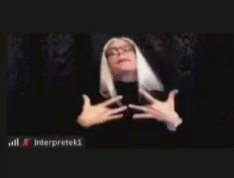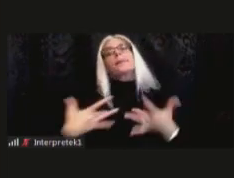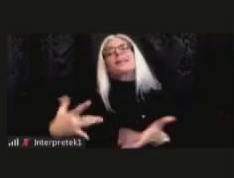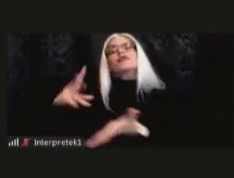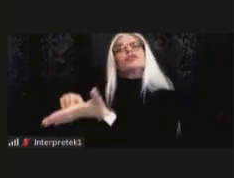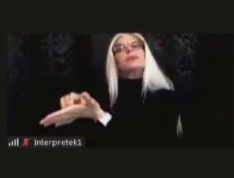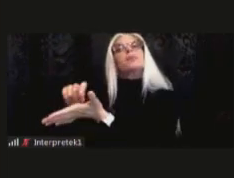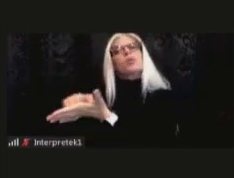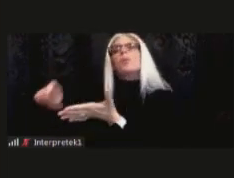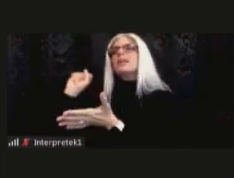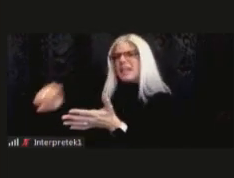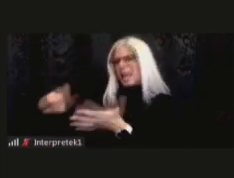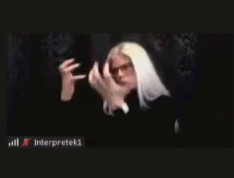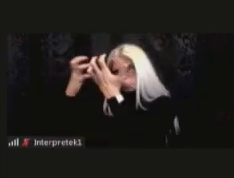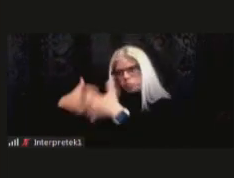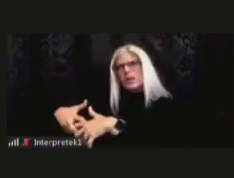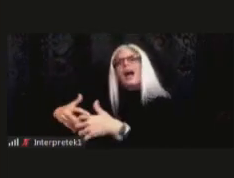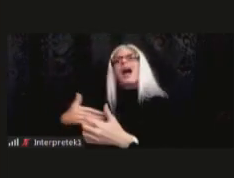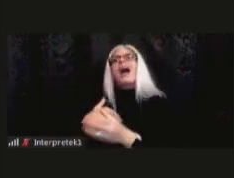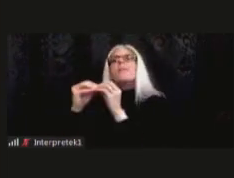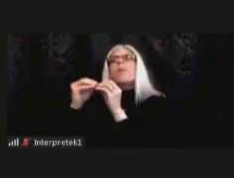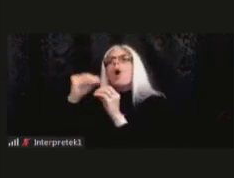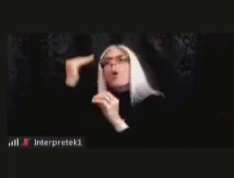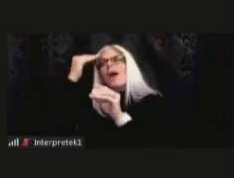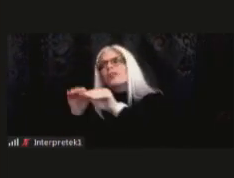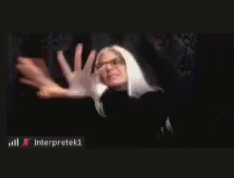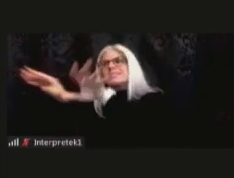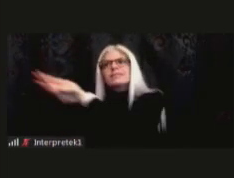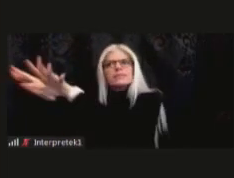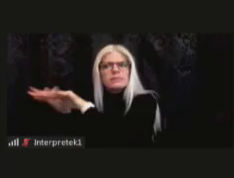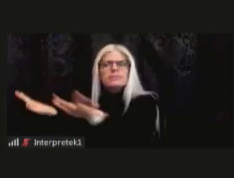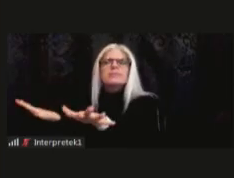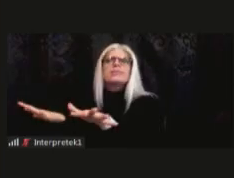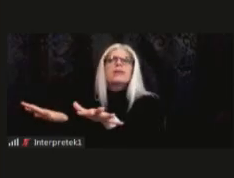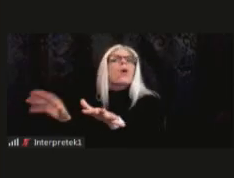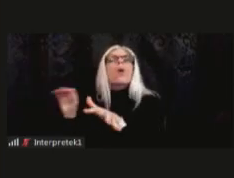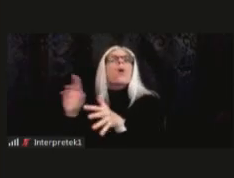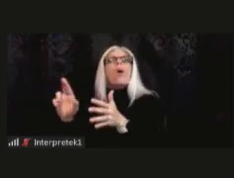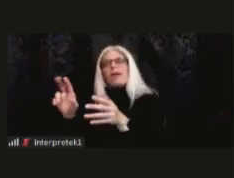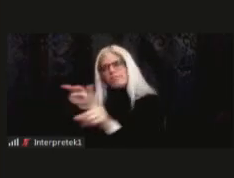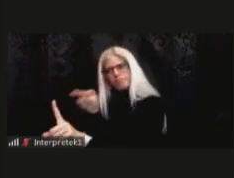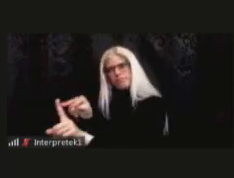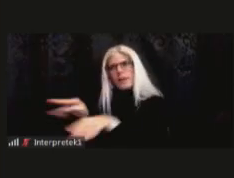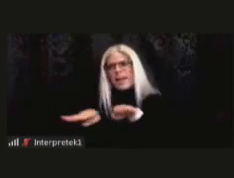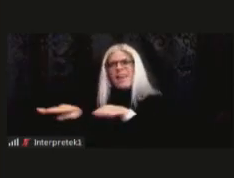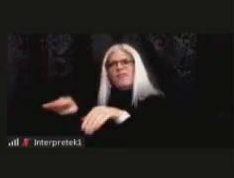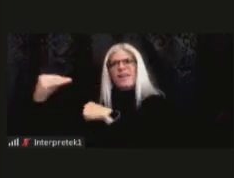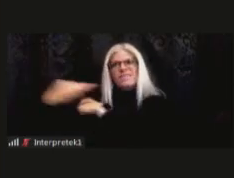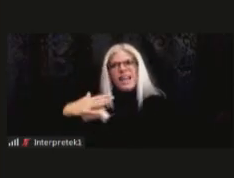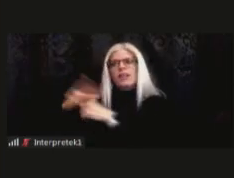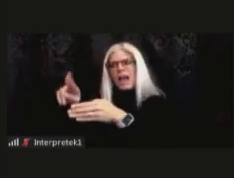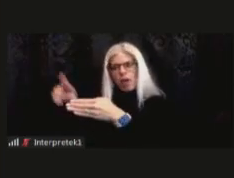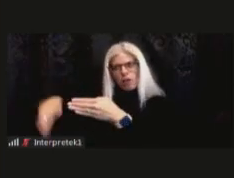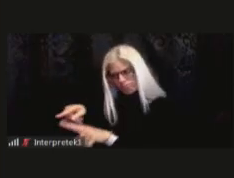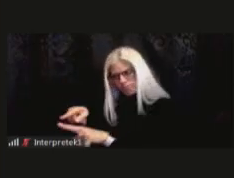structured to have more awareness raising or behavior changing outcomes. We want to assist programs in identifying